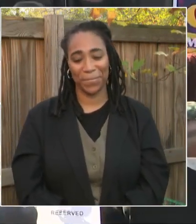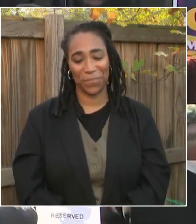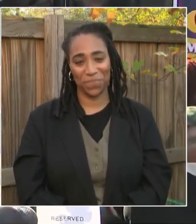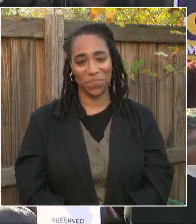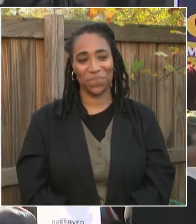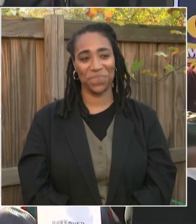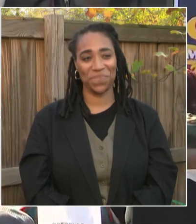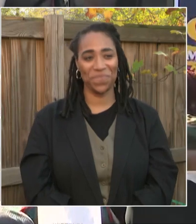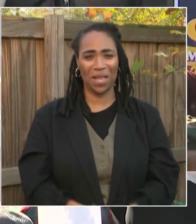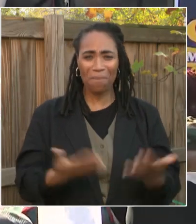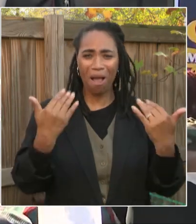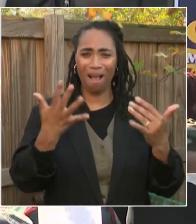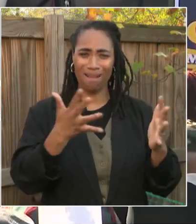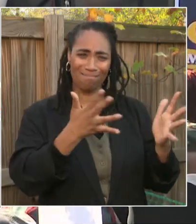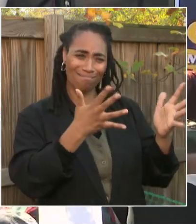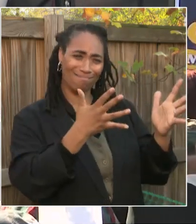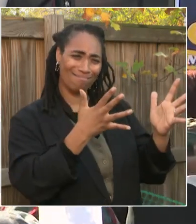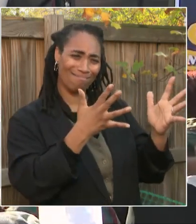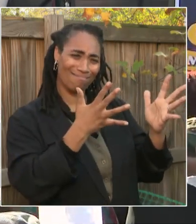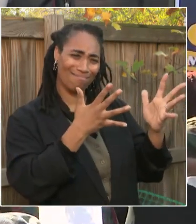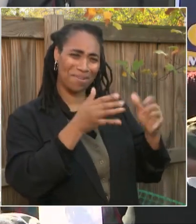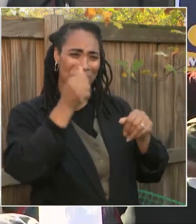Come on, another hand for Brother Wiley Brown.